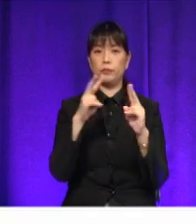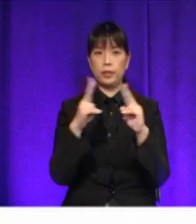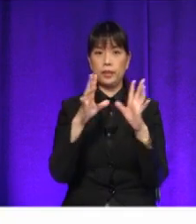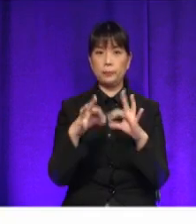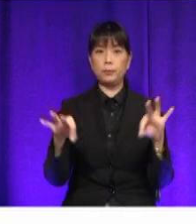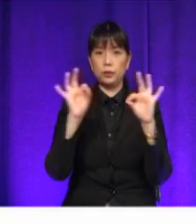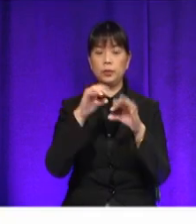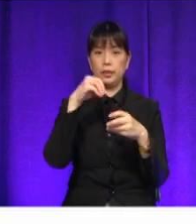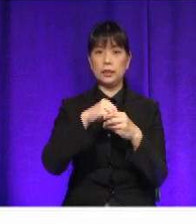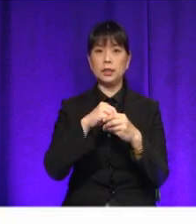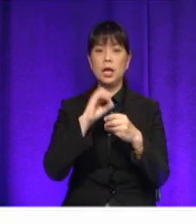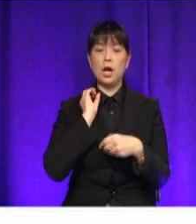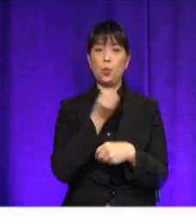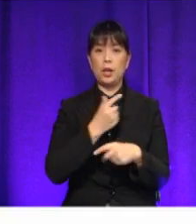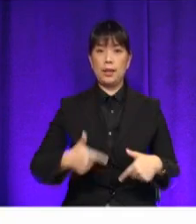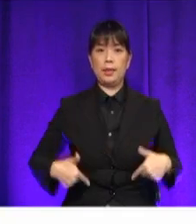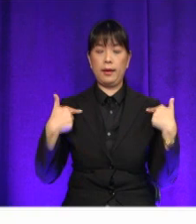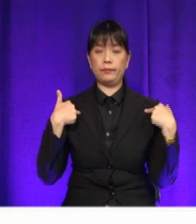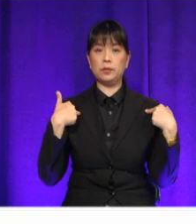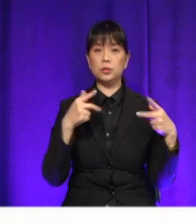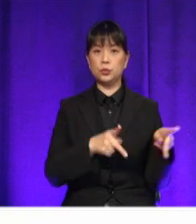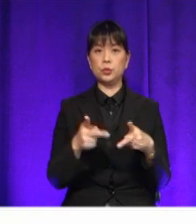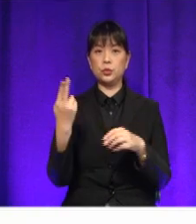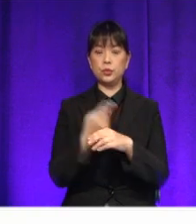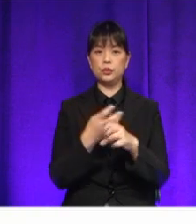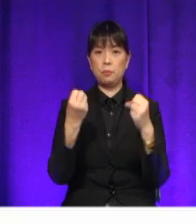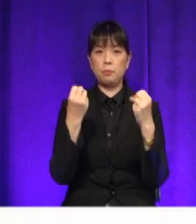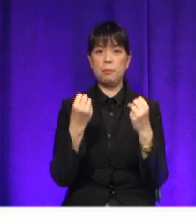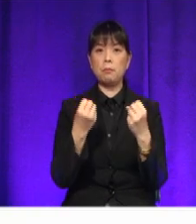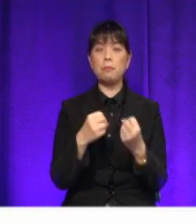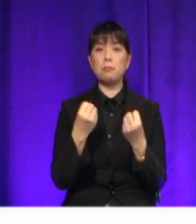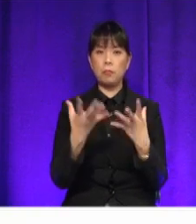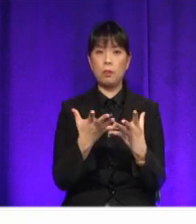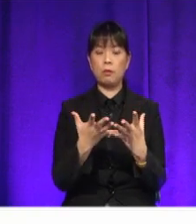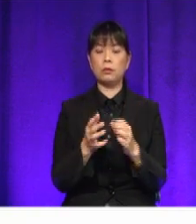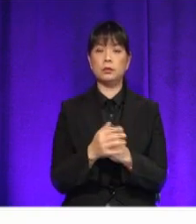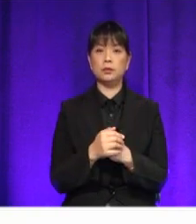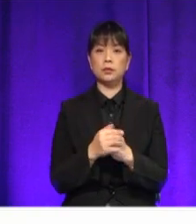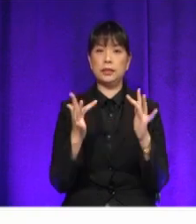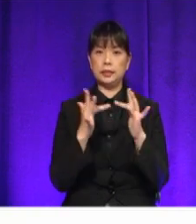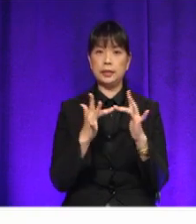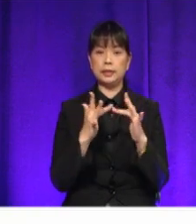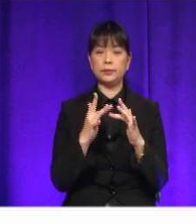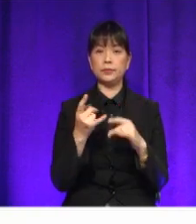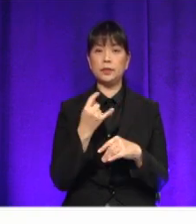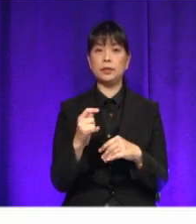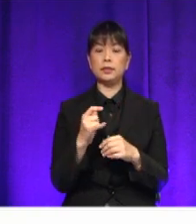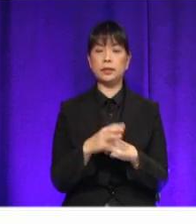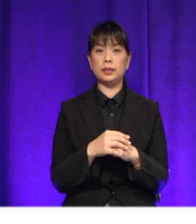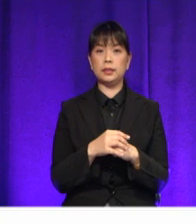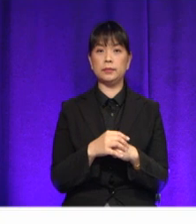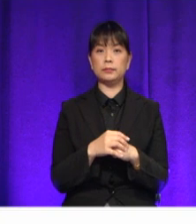lives. Students learn more using the internet than reading a normal book, so they should use it to buy much more